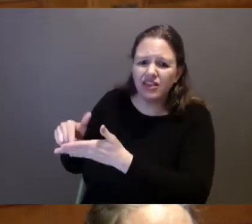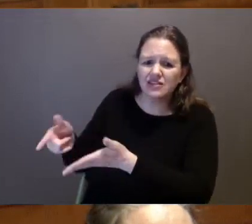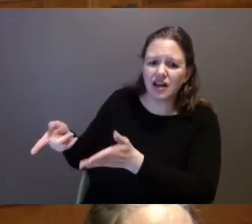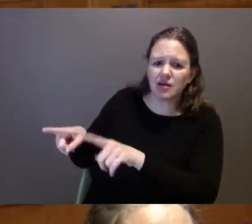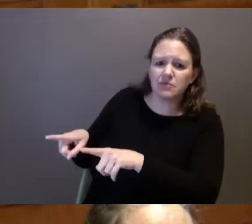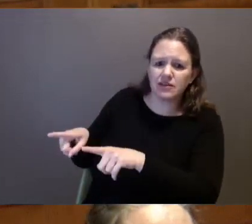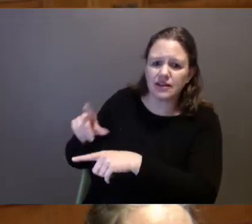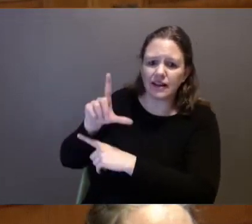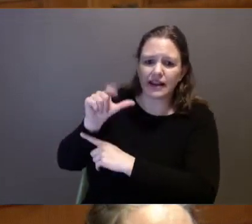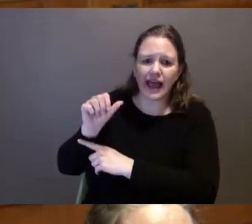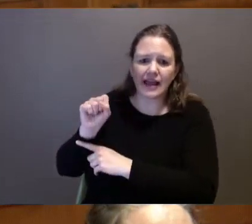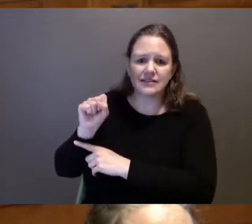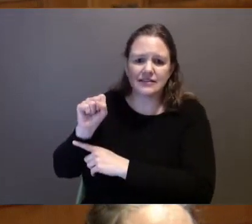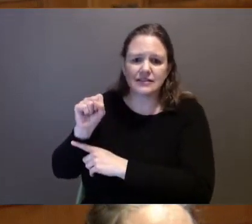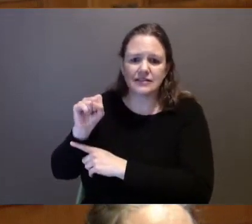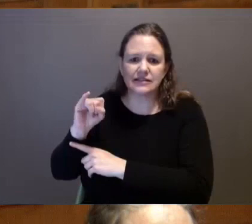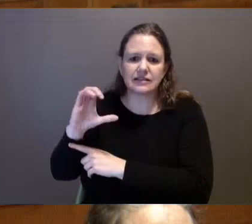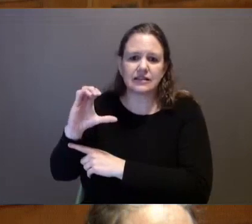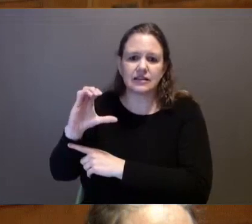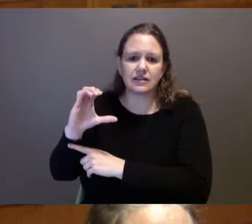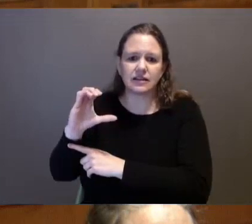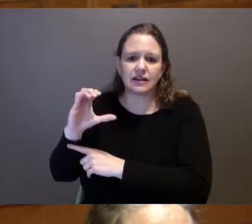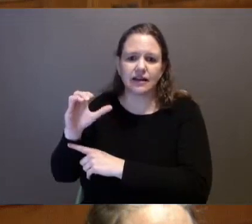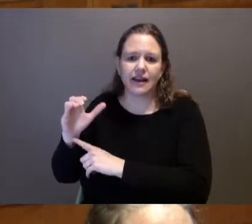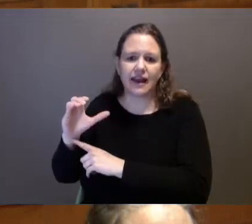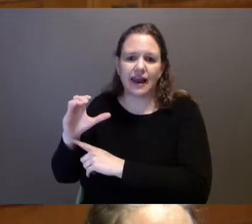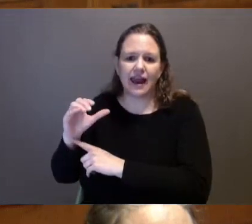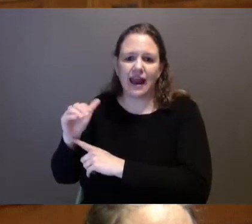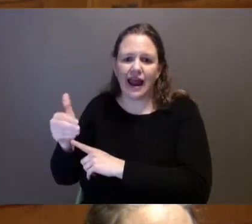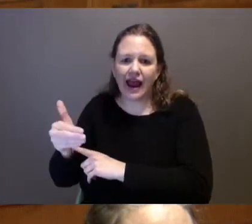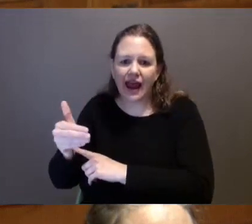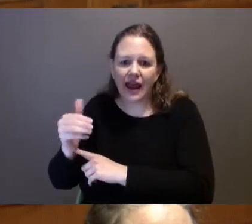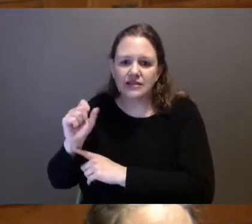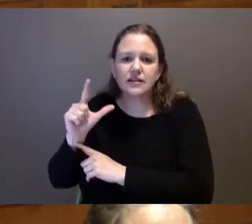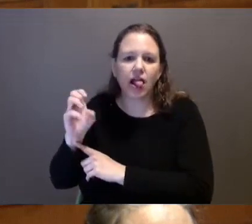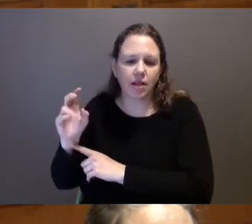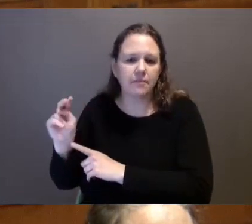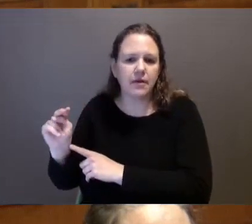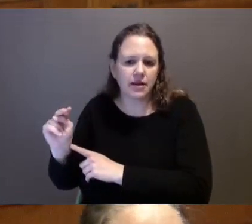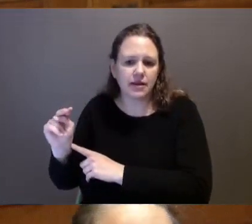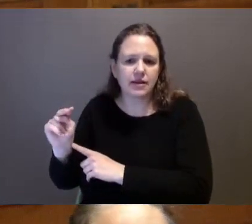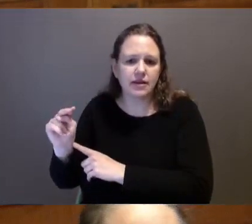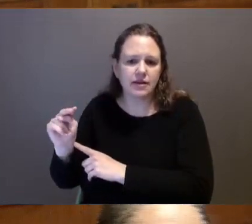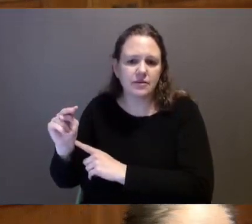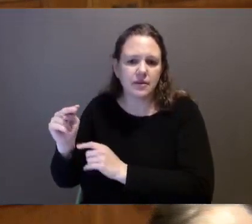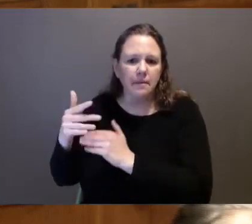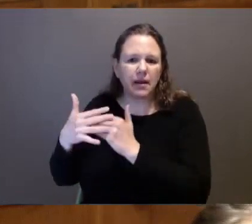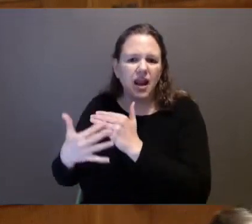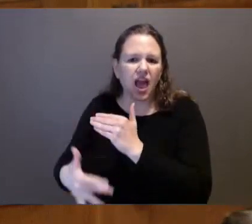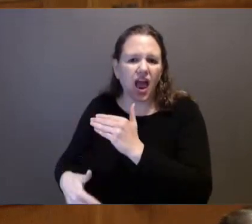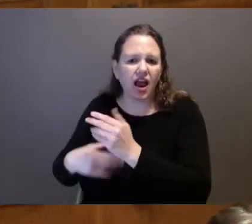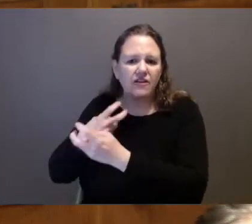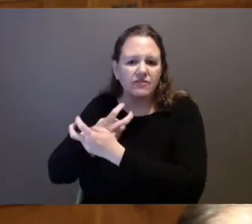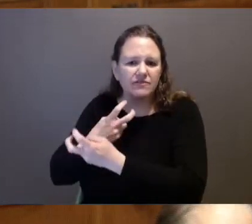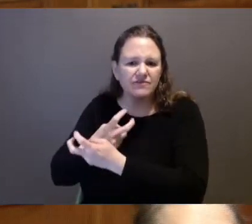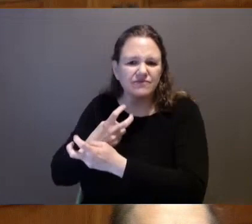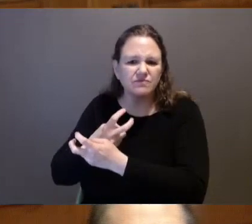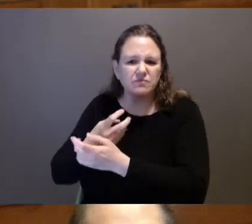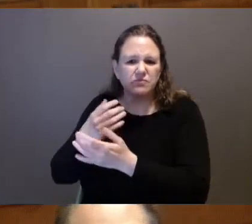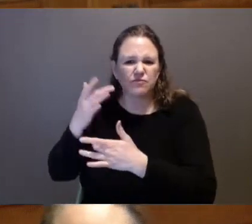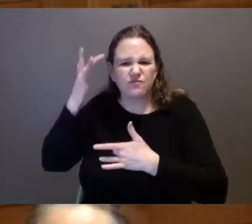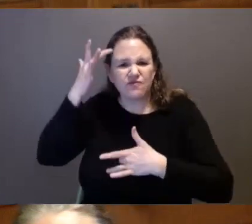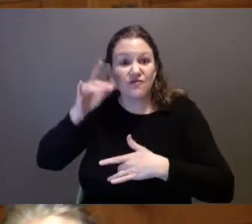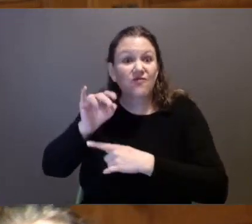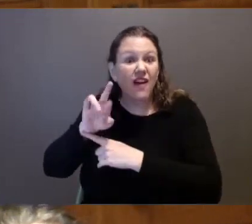My question is to the Minister of Environment. To protect this iconic species, will he require the Browns Bay